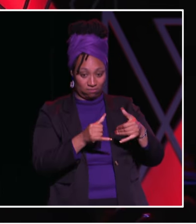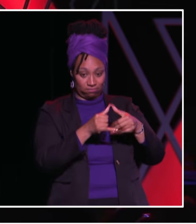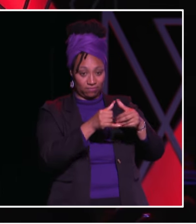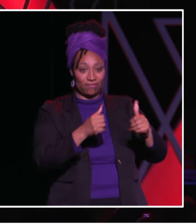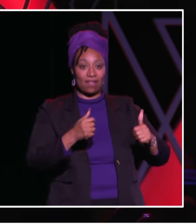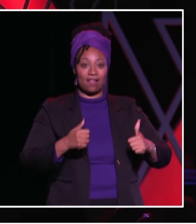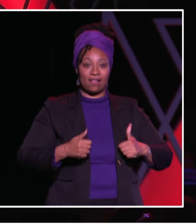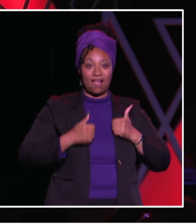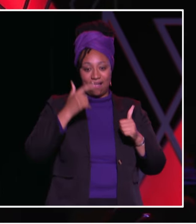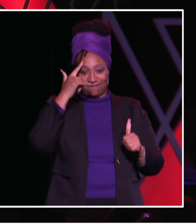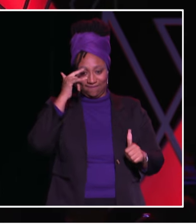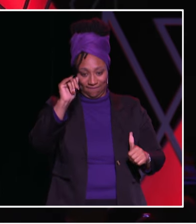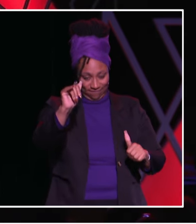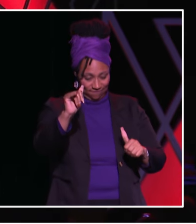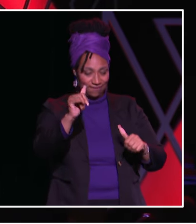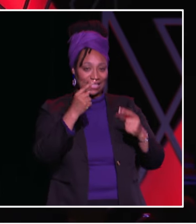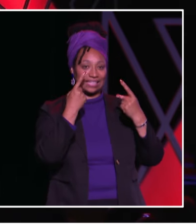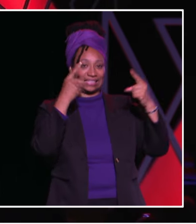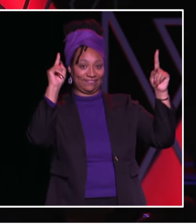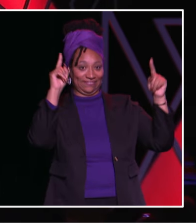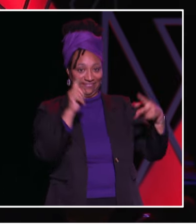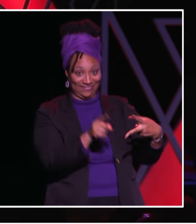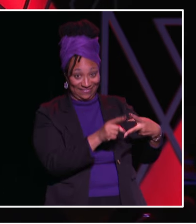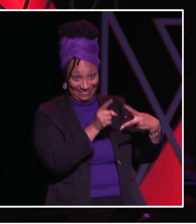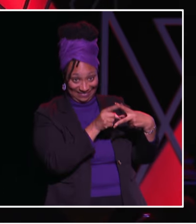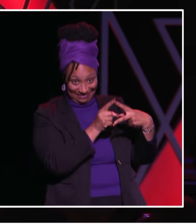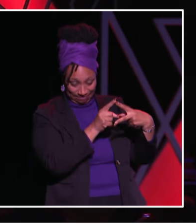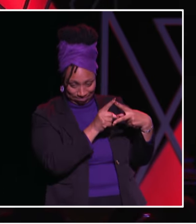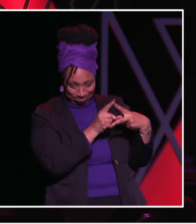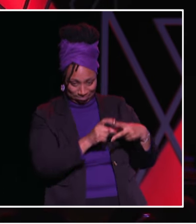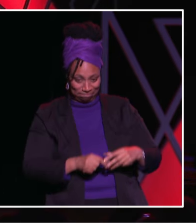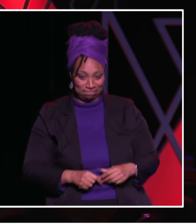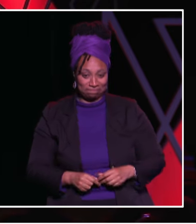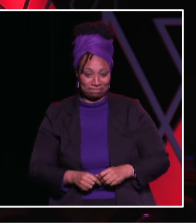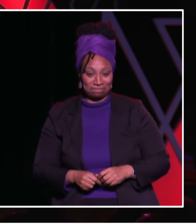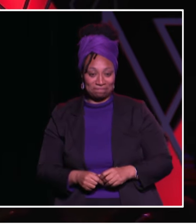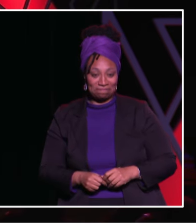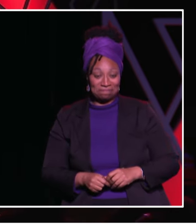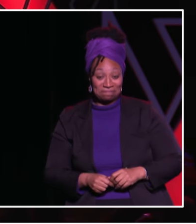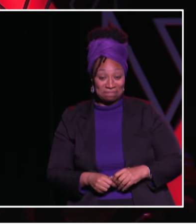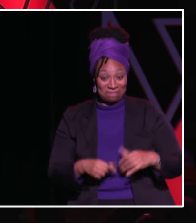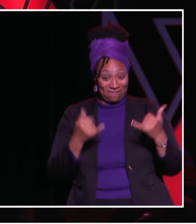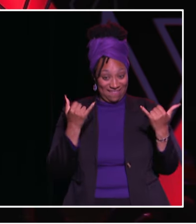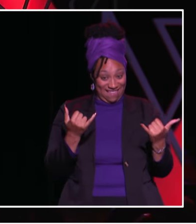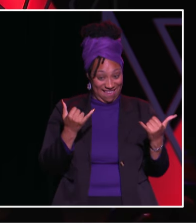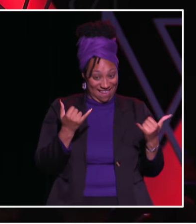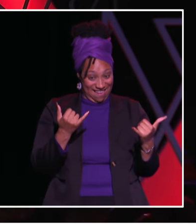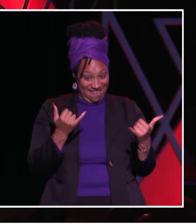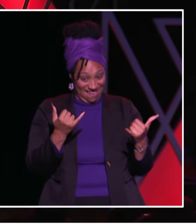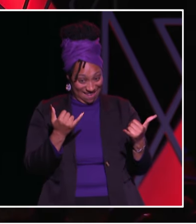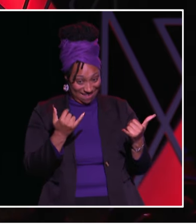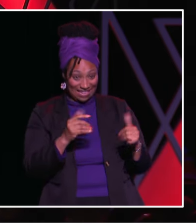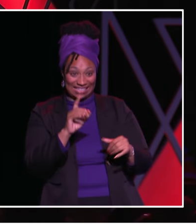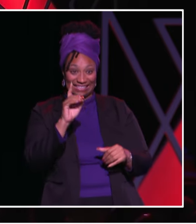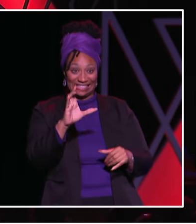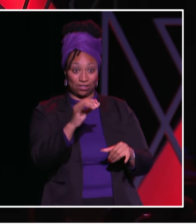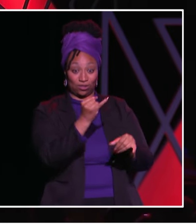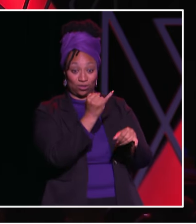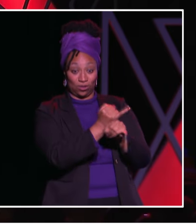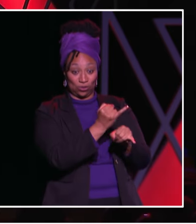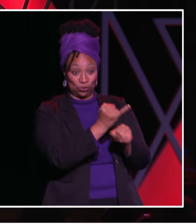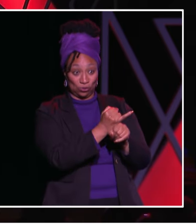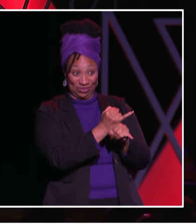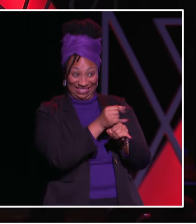And tonight, we honor a DC institution who has helped shape